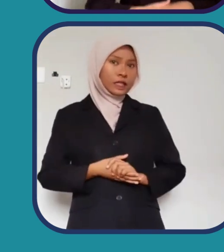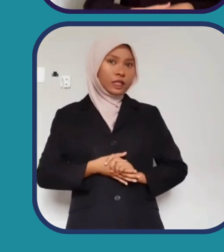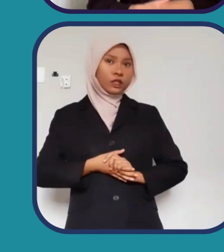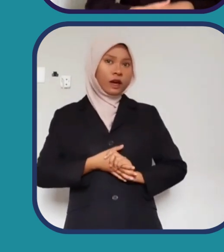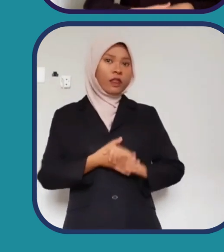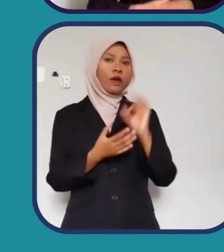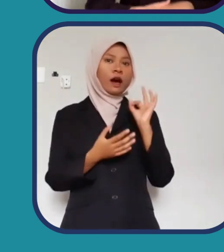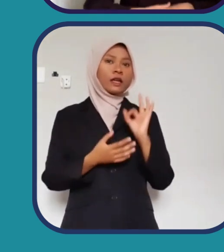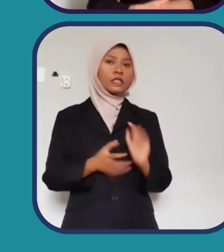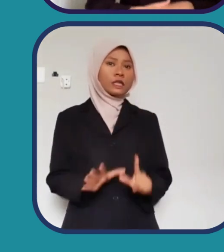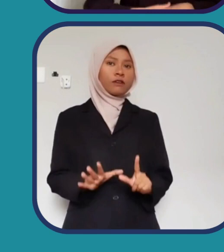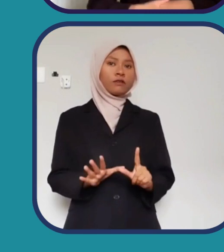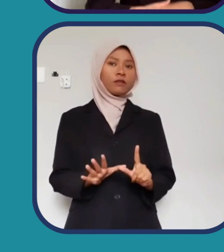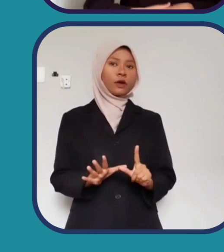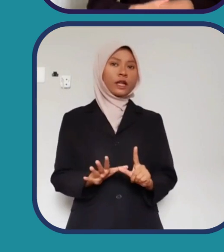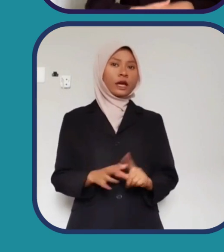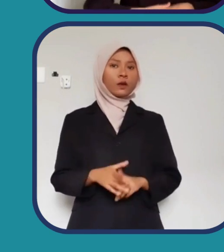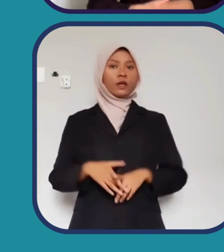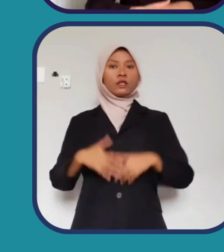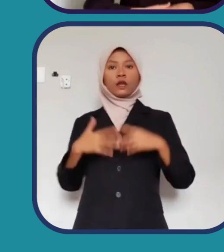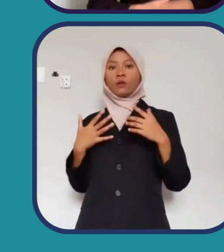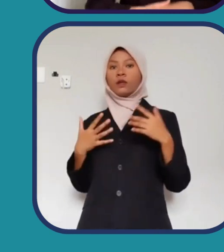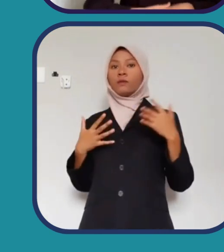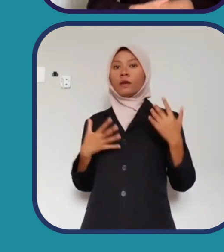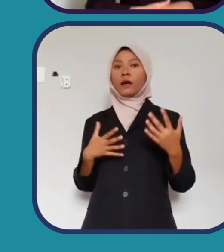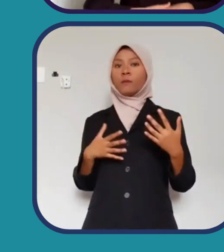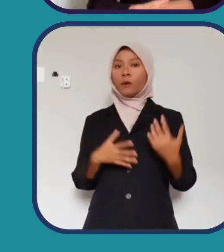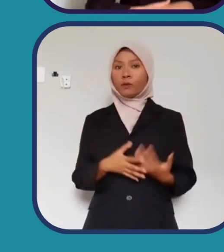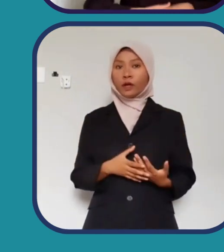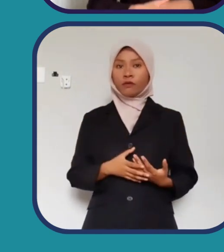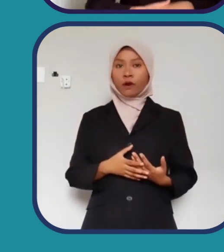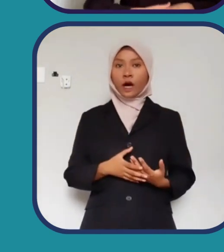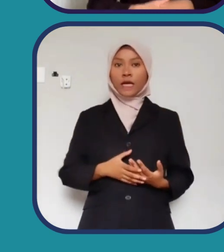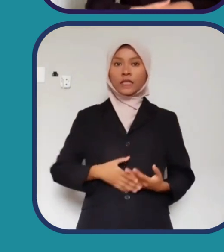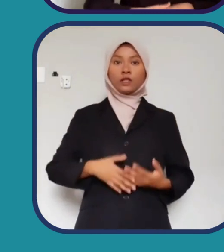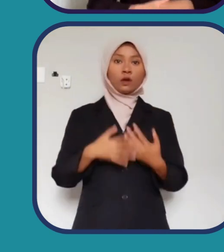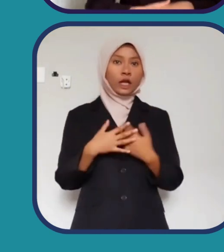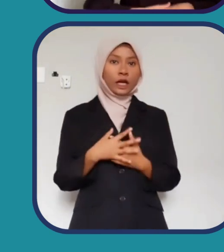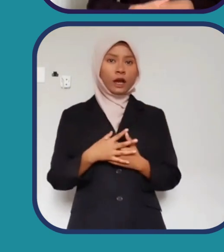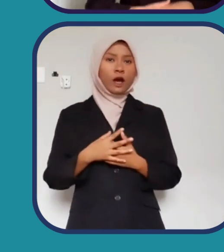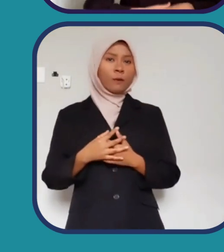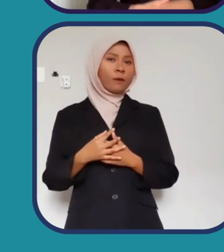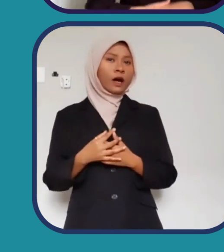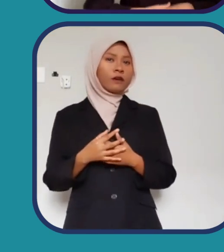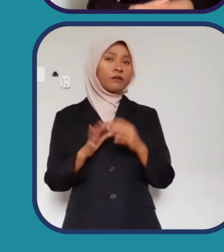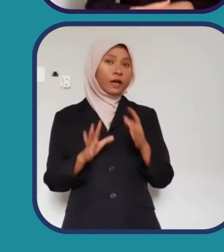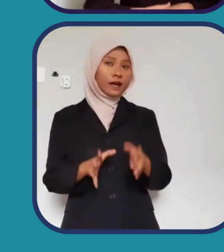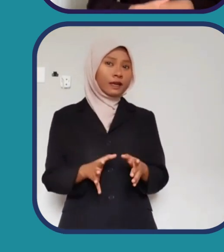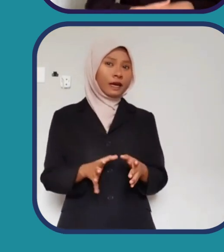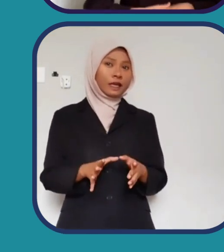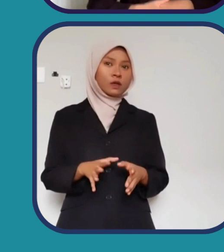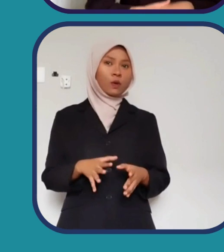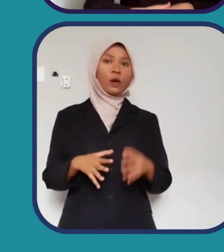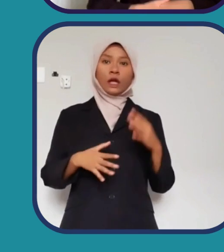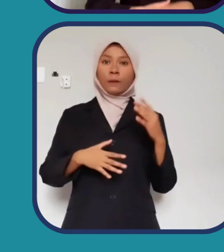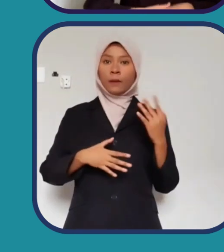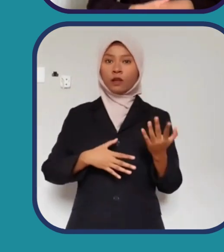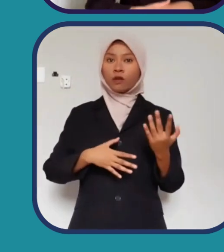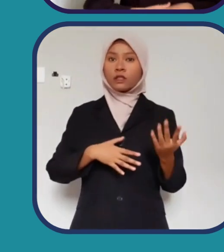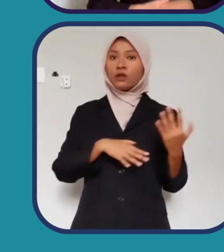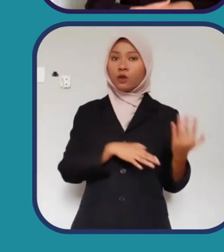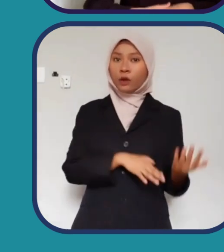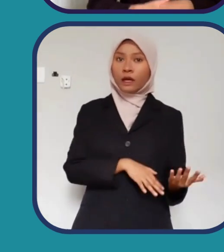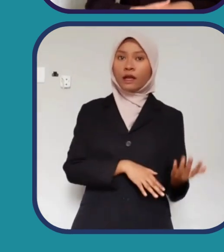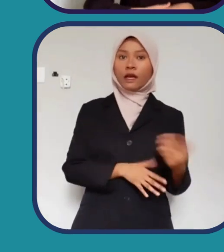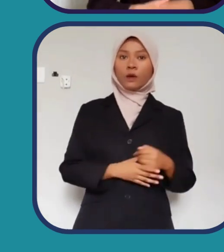our research, there are 7 foreign languages that would be appropriate for us to learn, but for young kids, we only